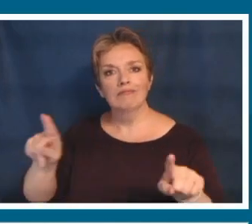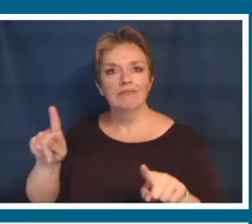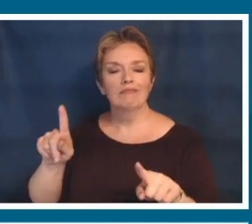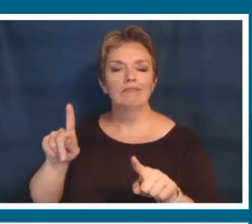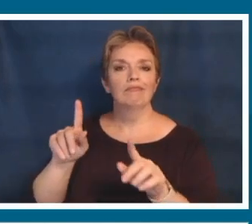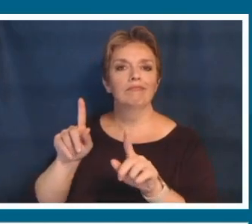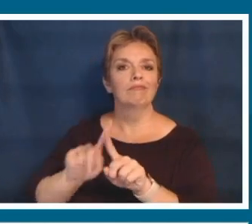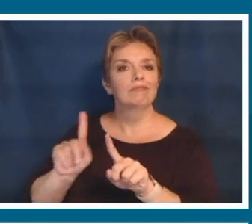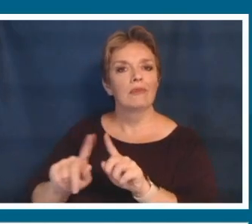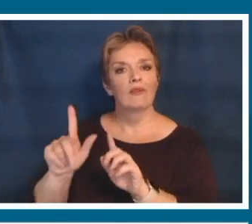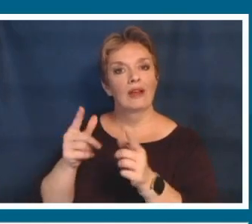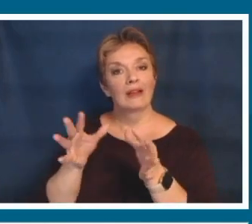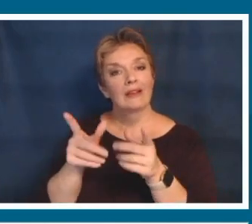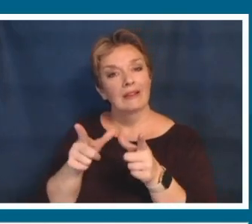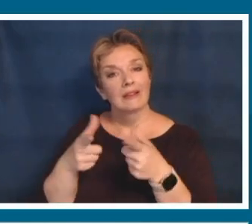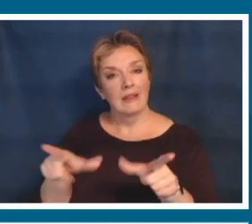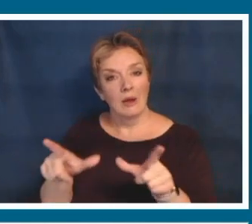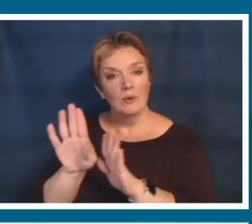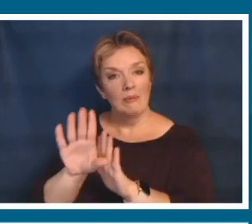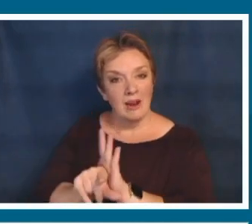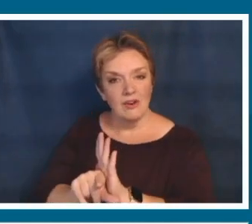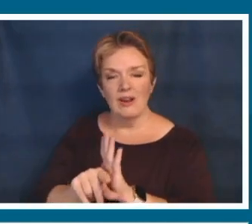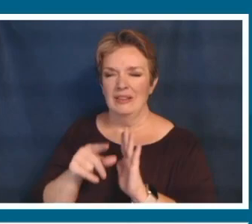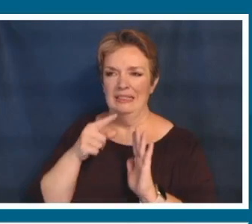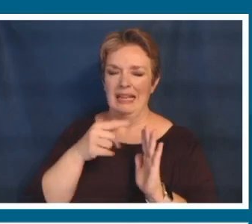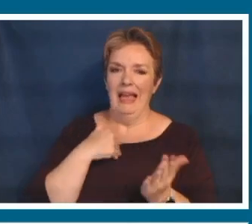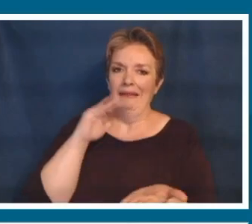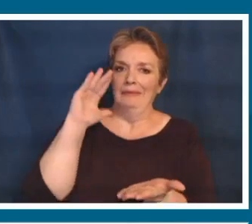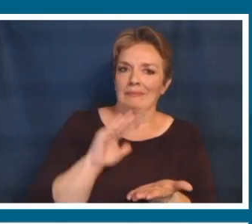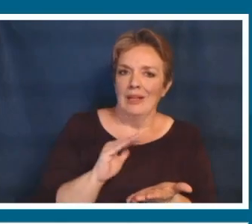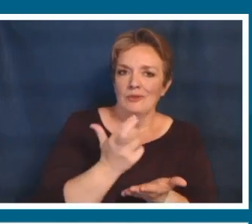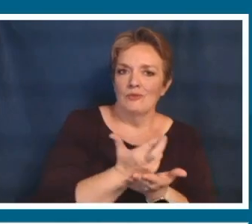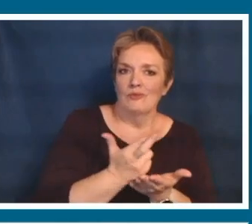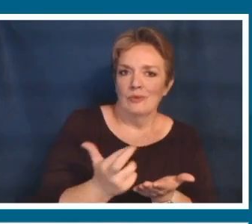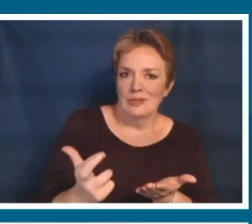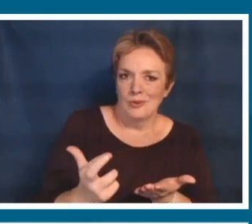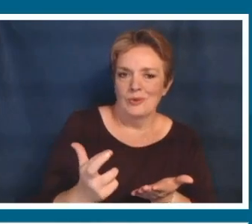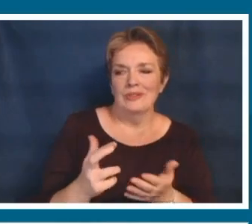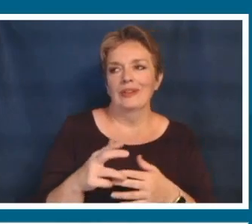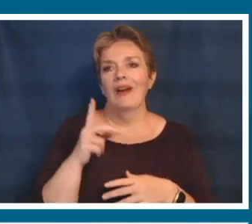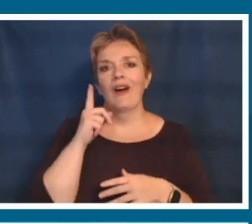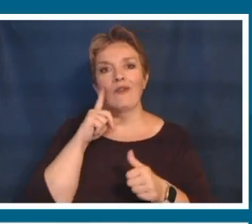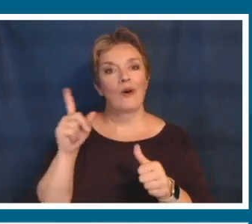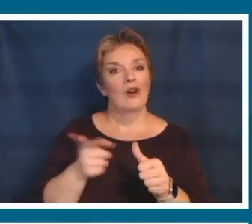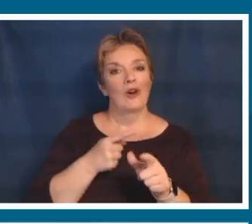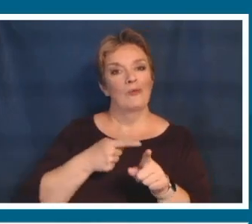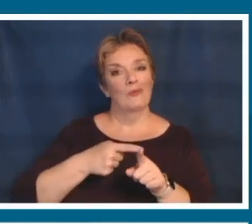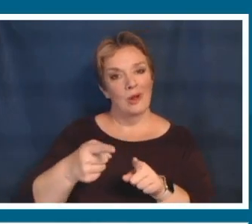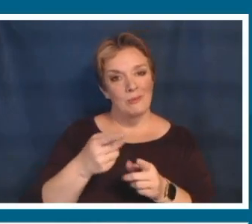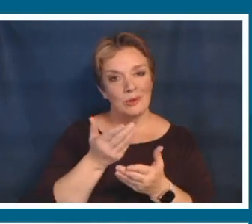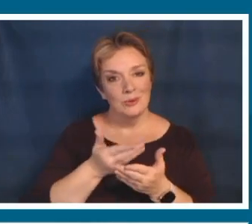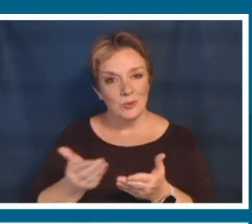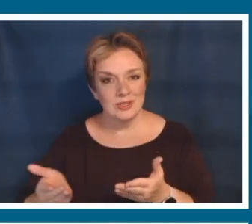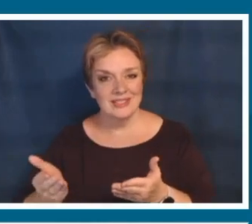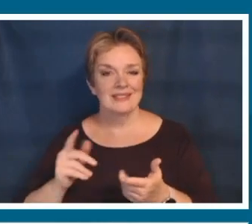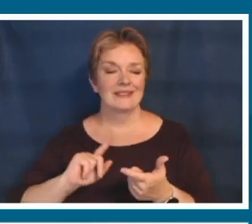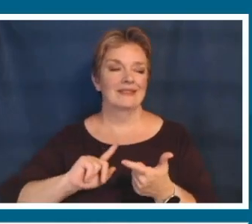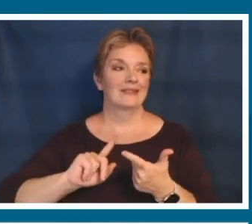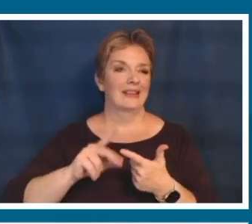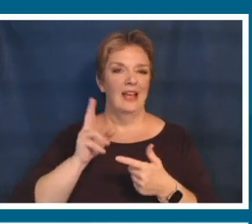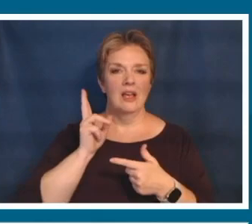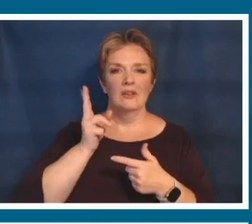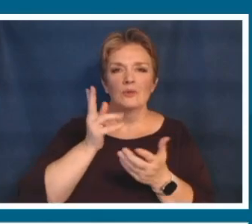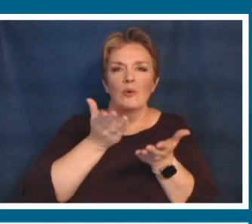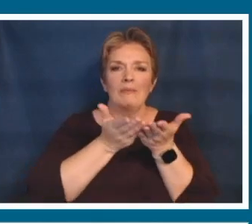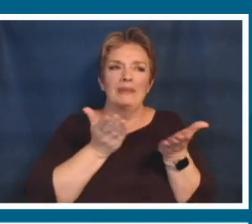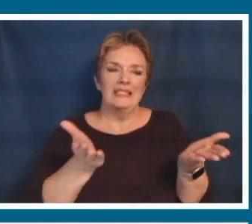students engage primary sources, historic materials that may contain difficult text and presume a